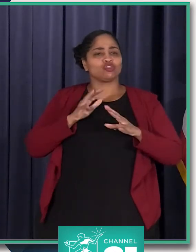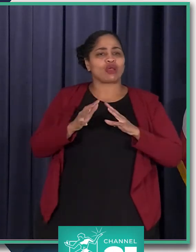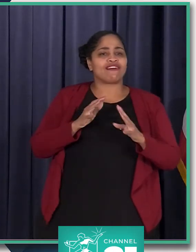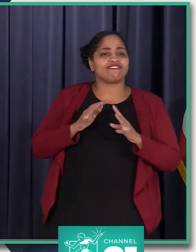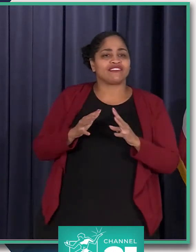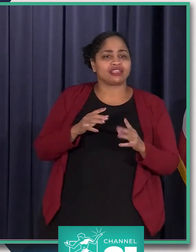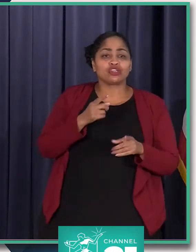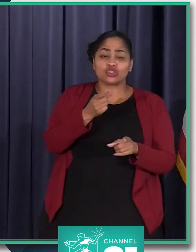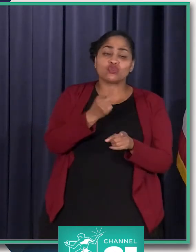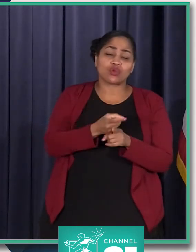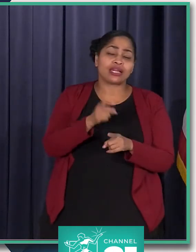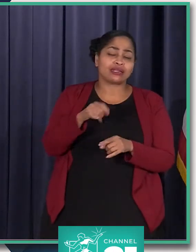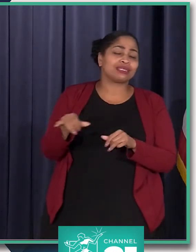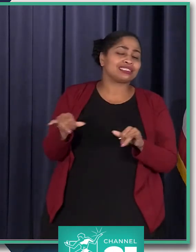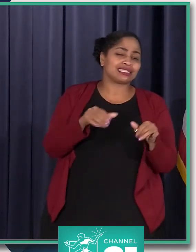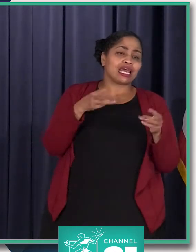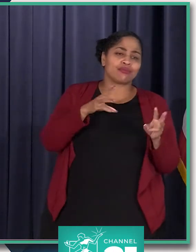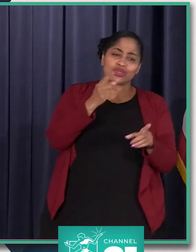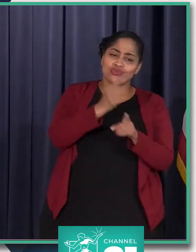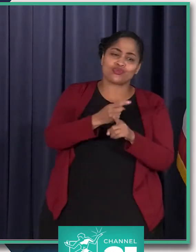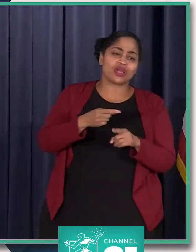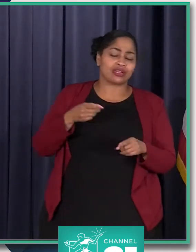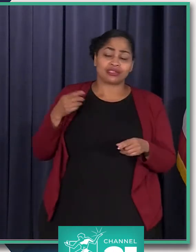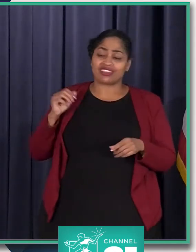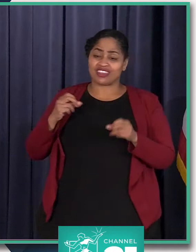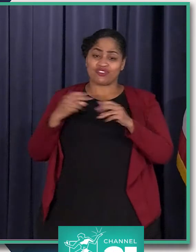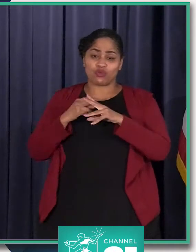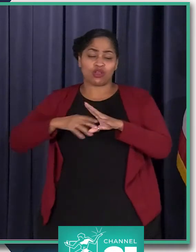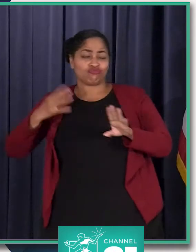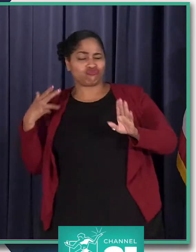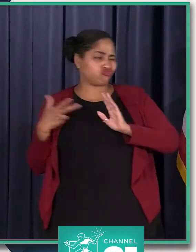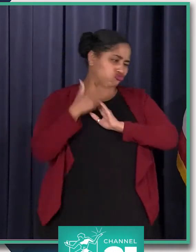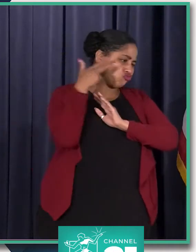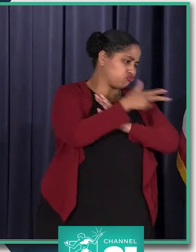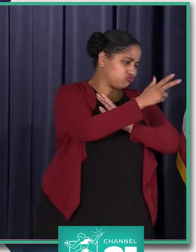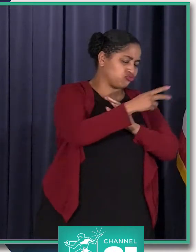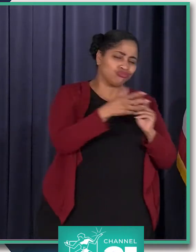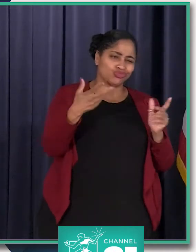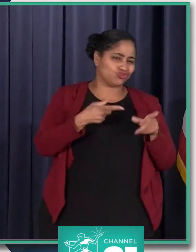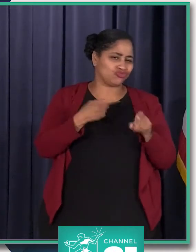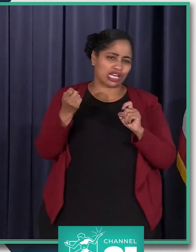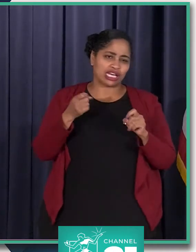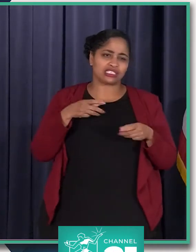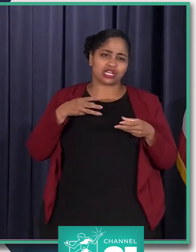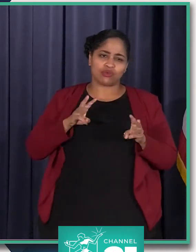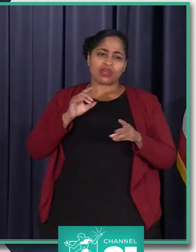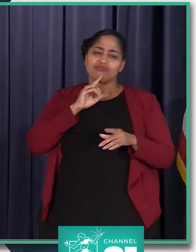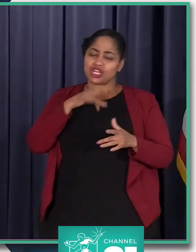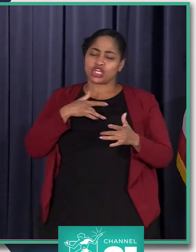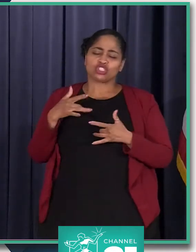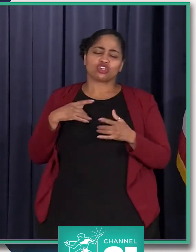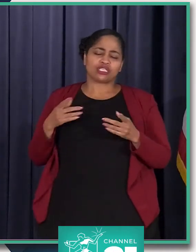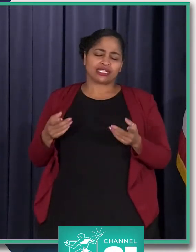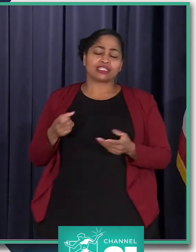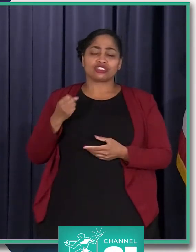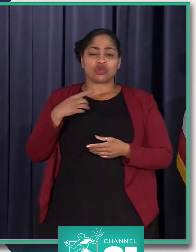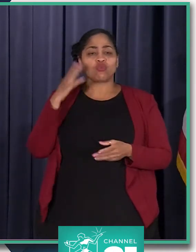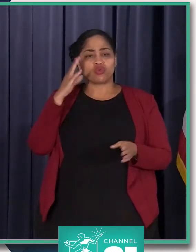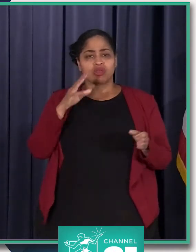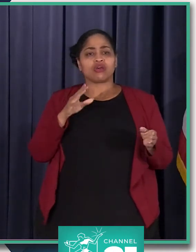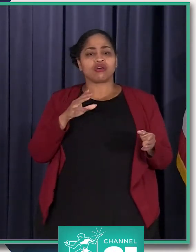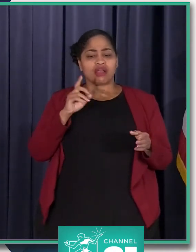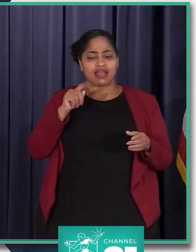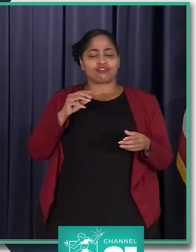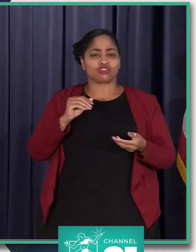You're absolutely right. They come up off of that freeway and they zip through there in a way that's really concerning. And so that's something we're going to have to